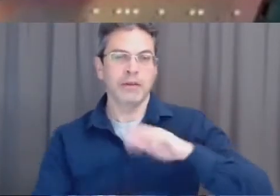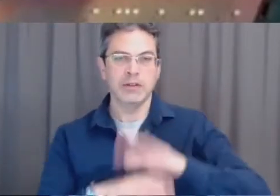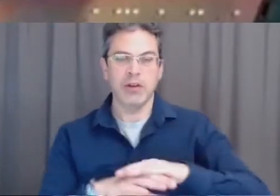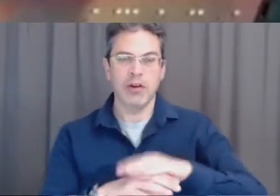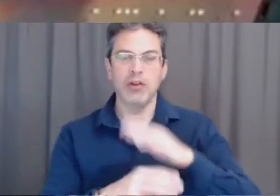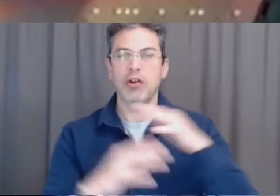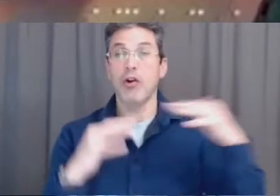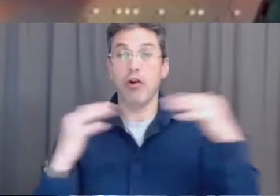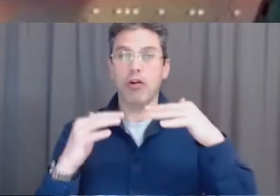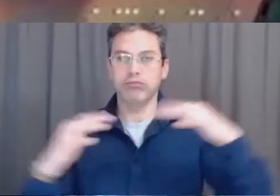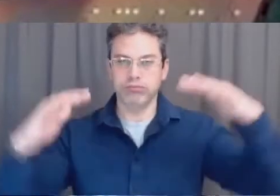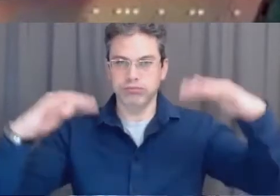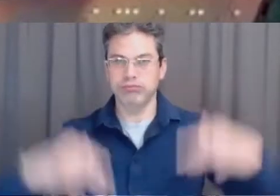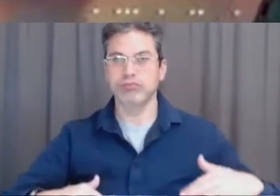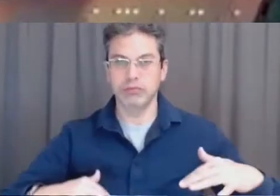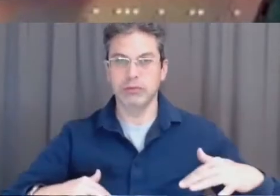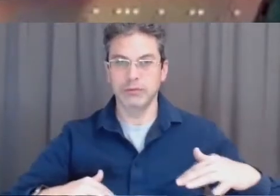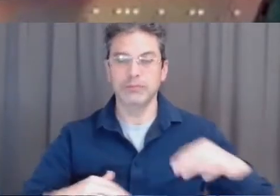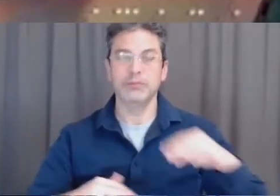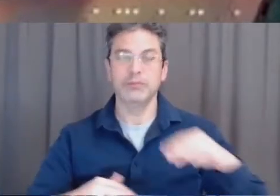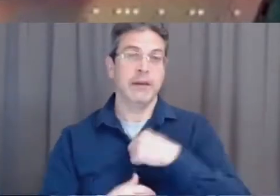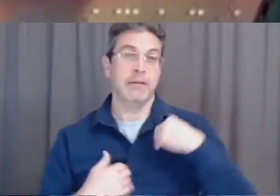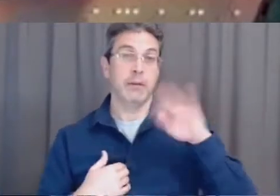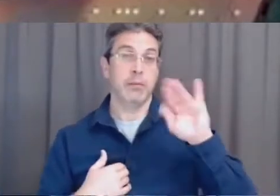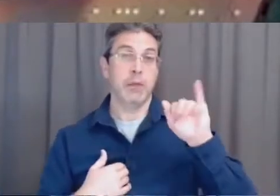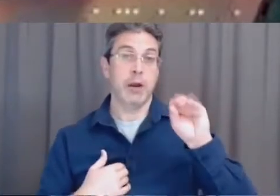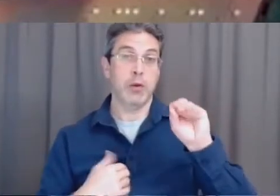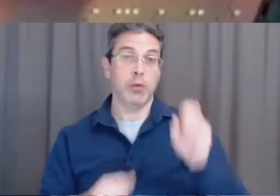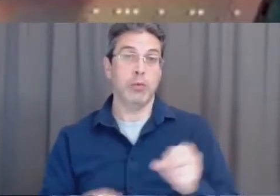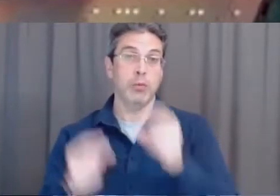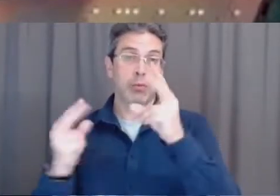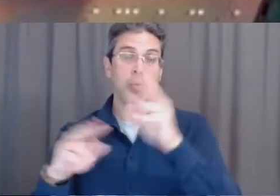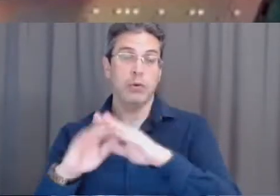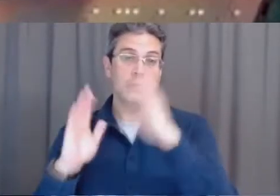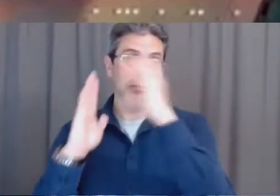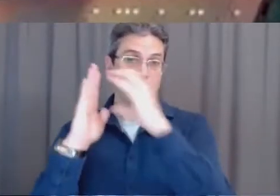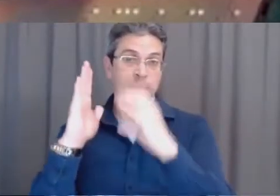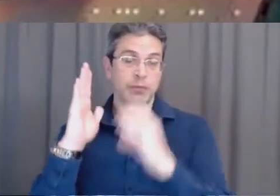We have their bios up on the website at